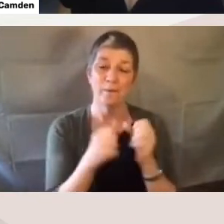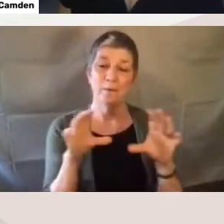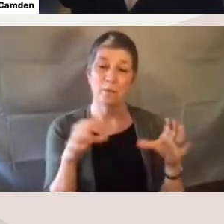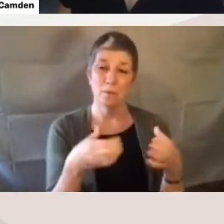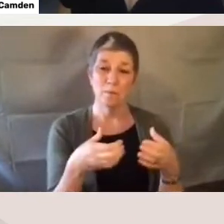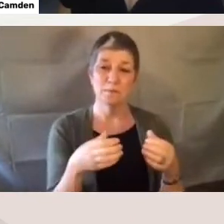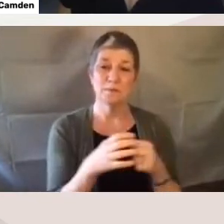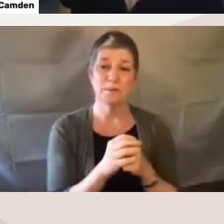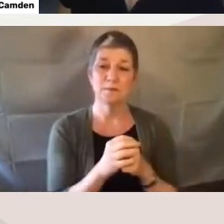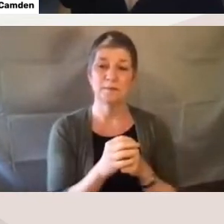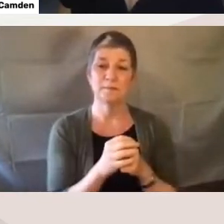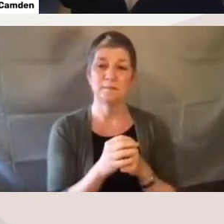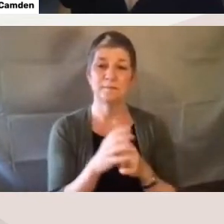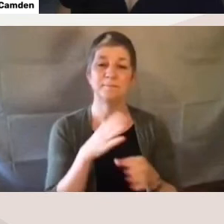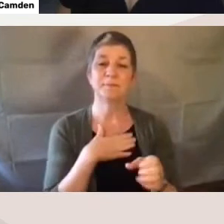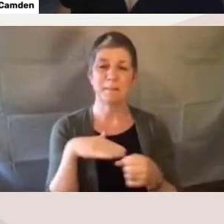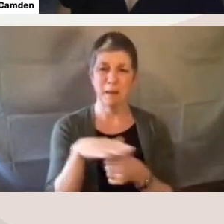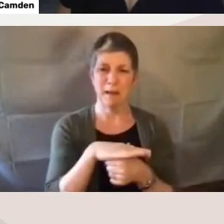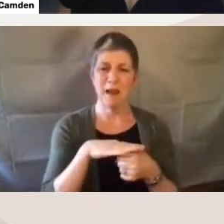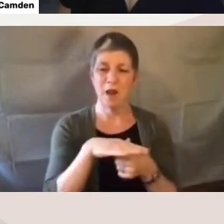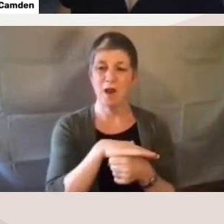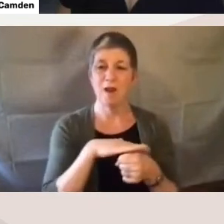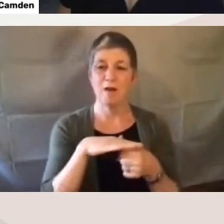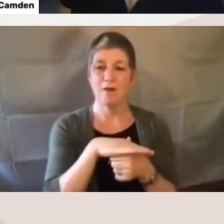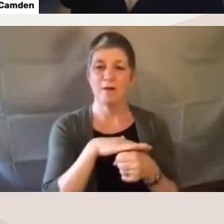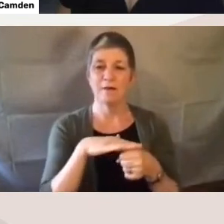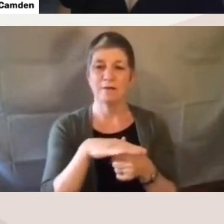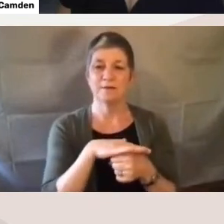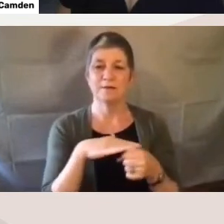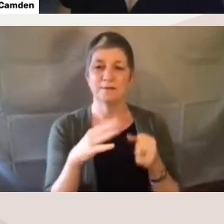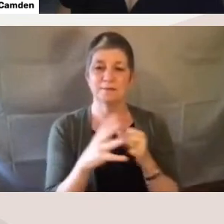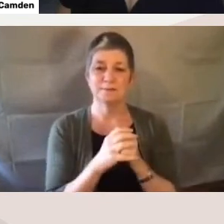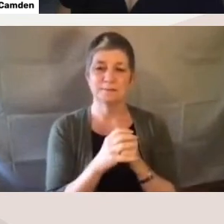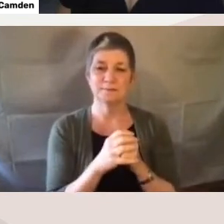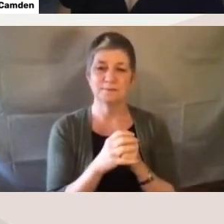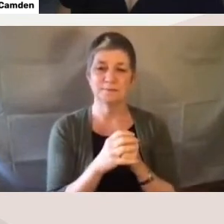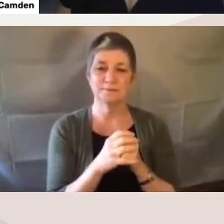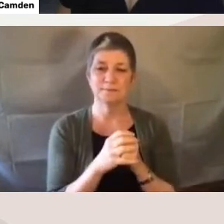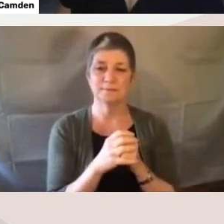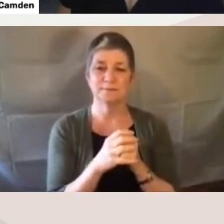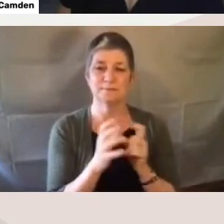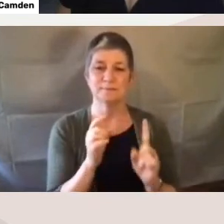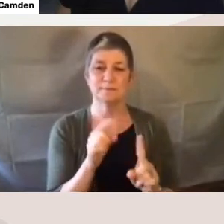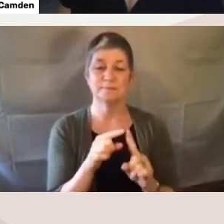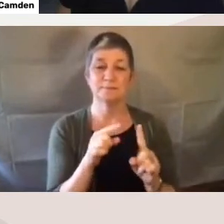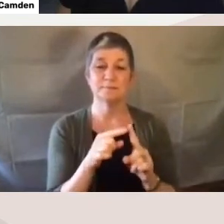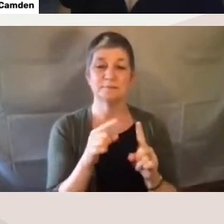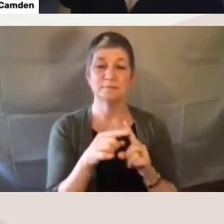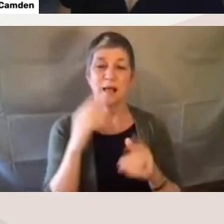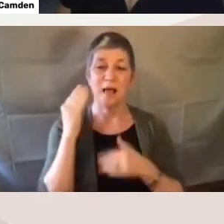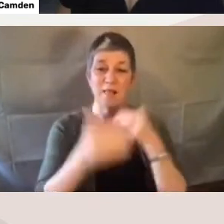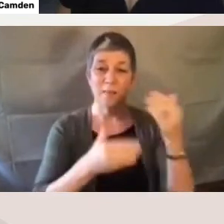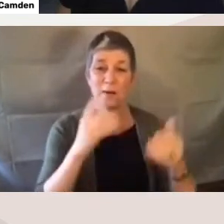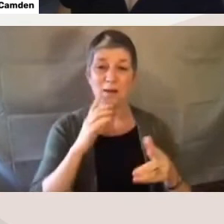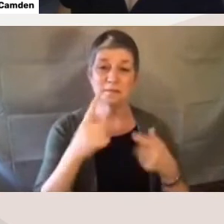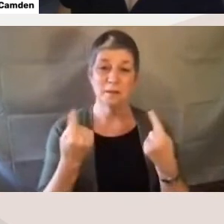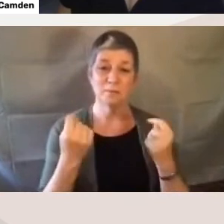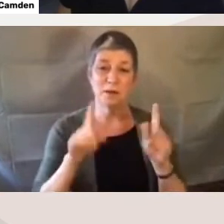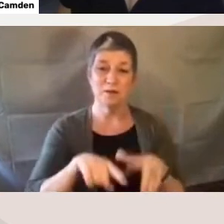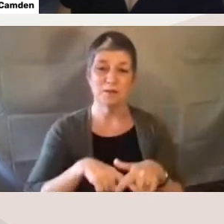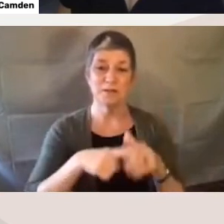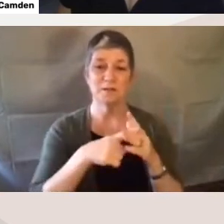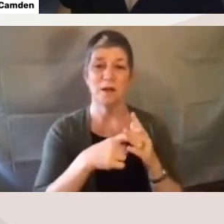groups in my area, and I've also in the process of trying to start my own